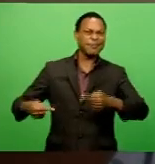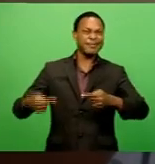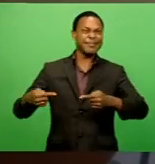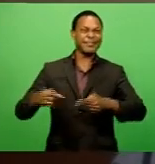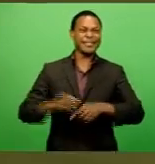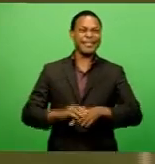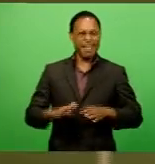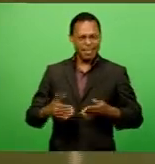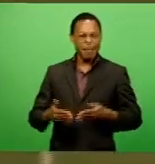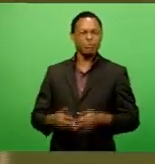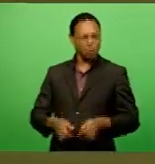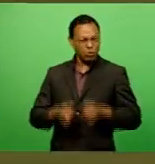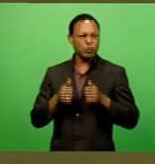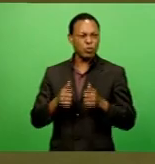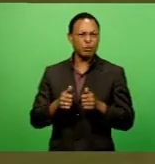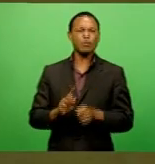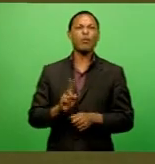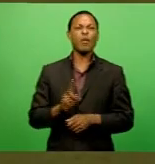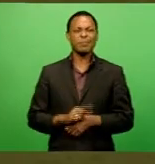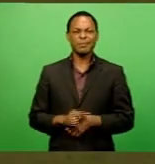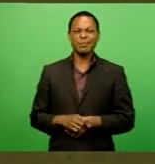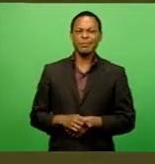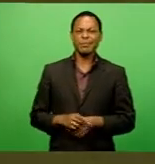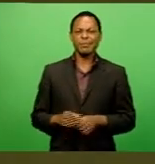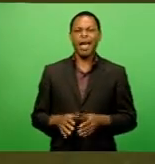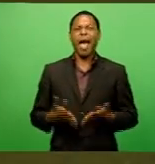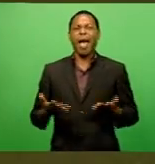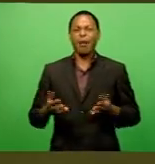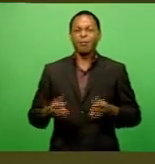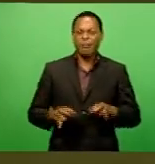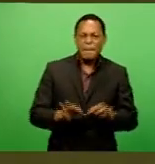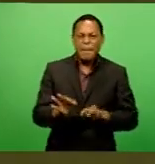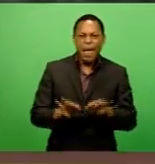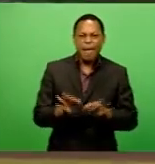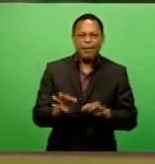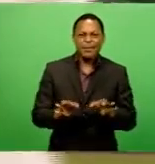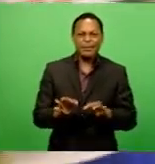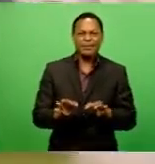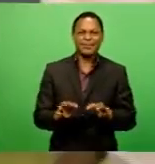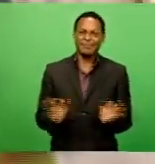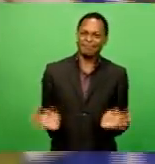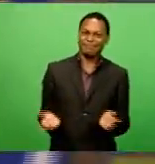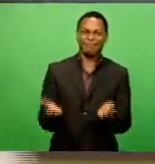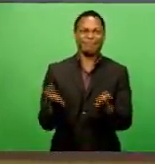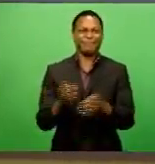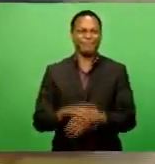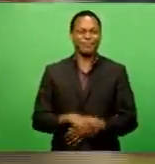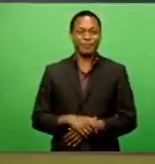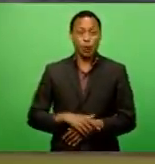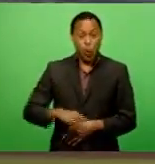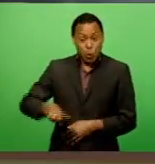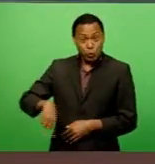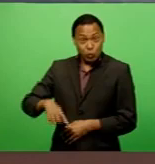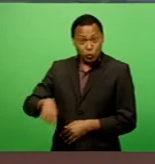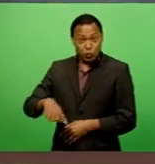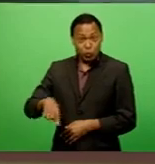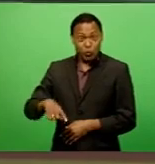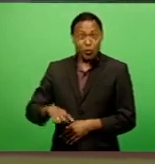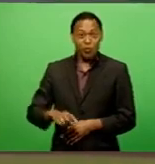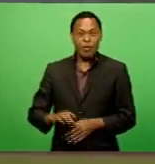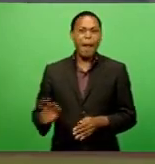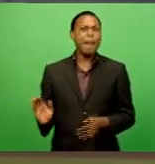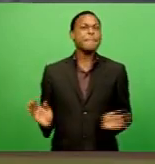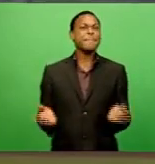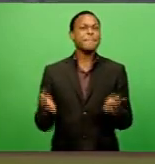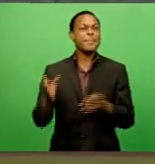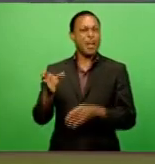see we are playing channel balls, and I'm sure we will improve more. Superstar Seirusi Nalumbu was in action for Lautoka and